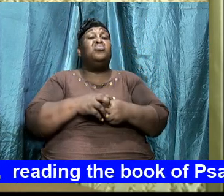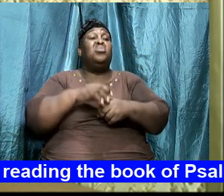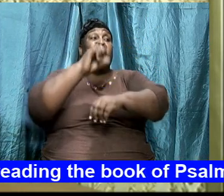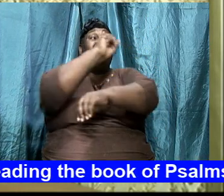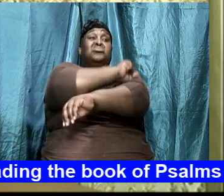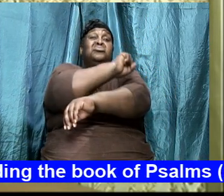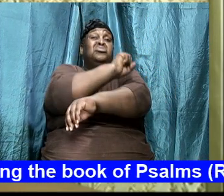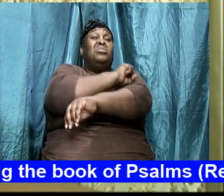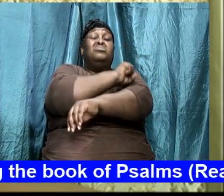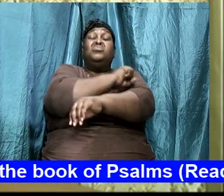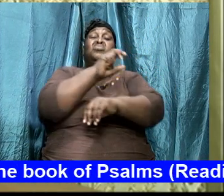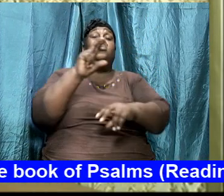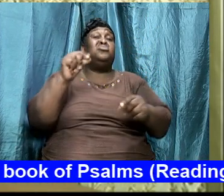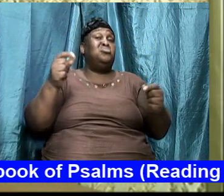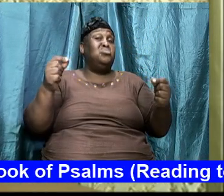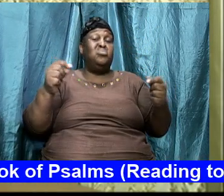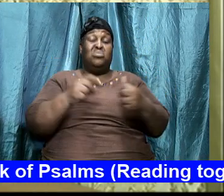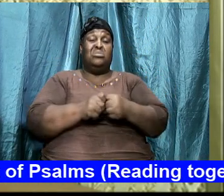so